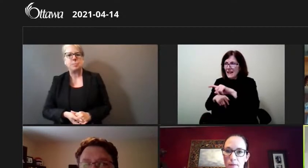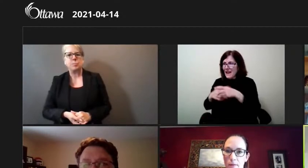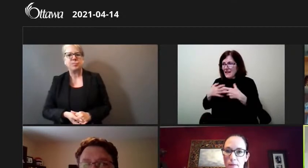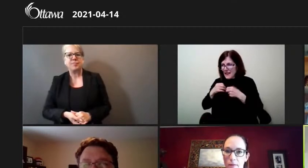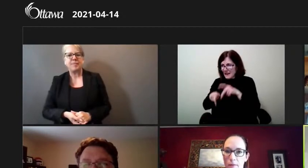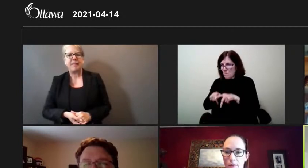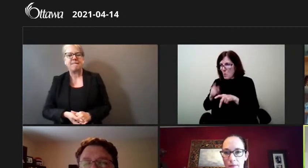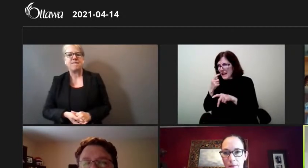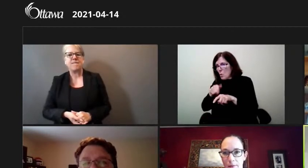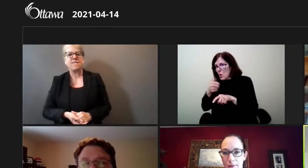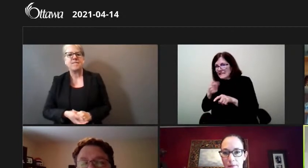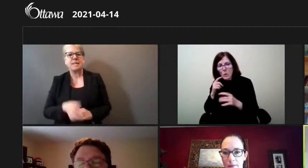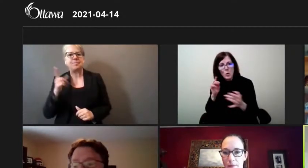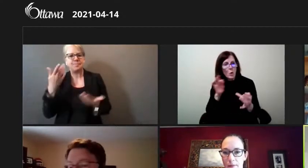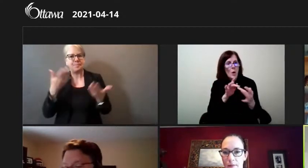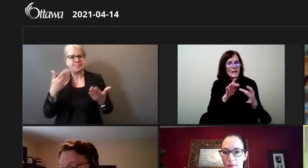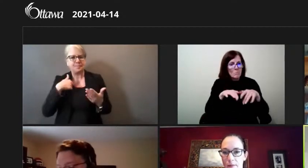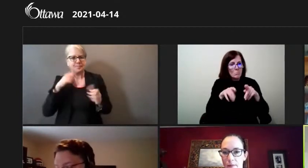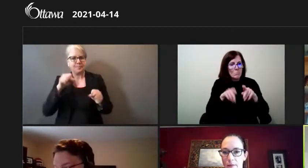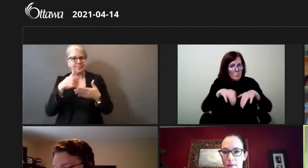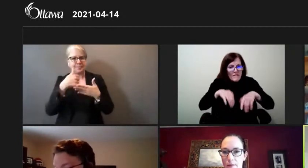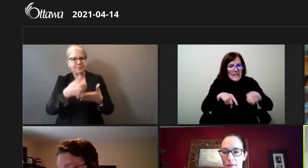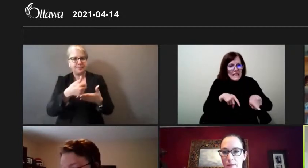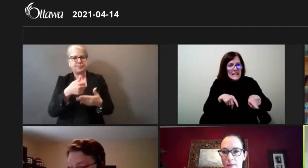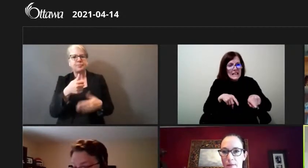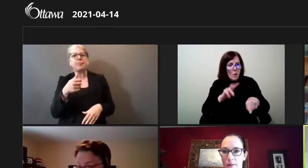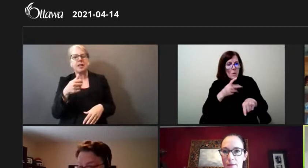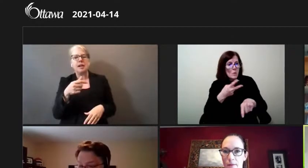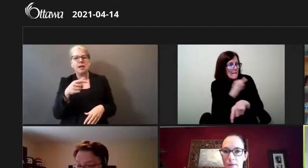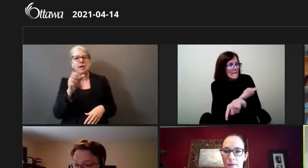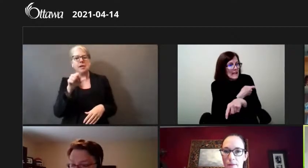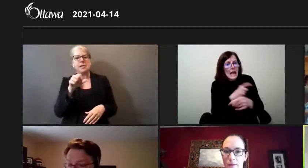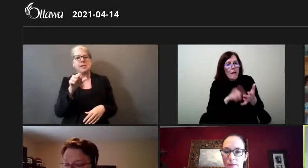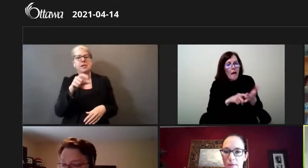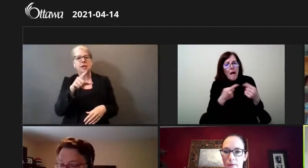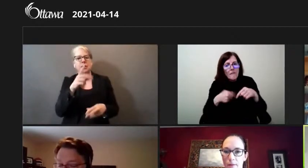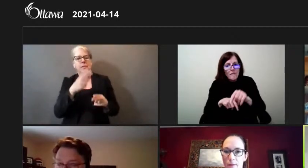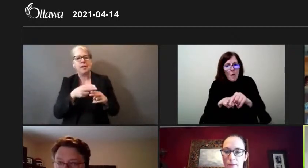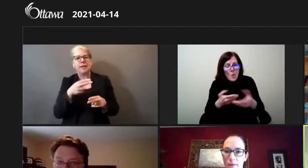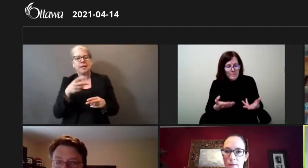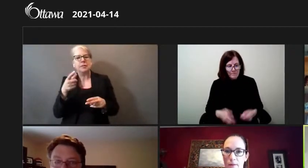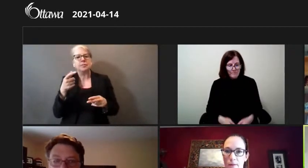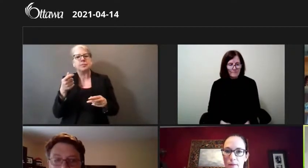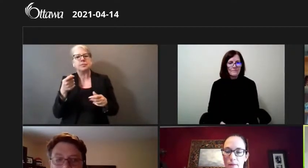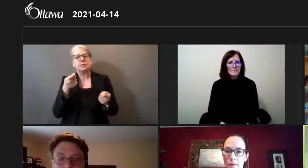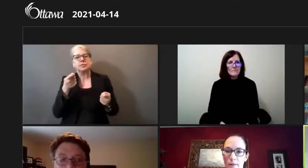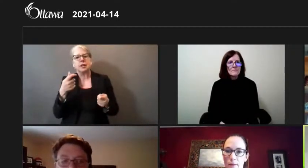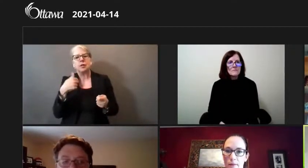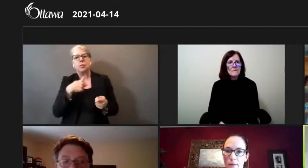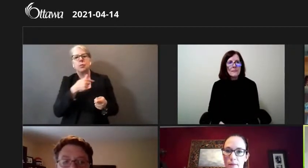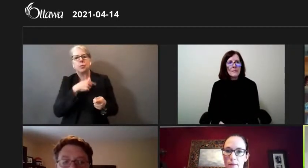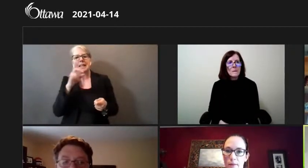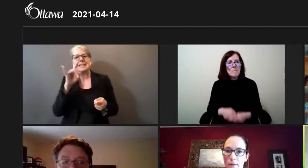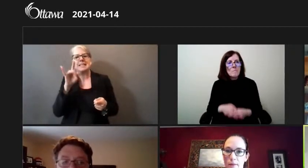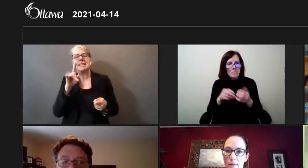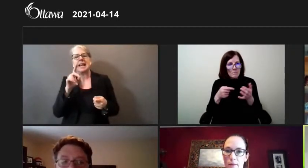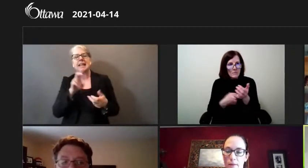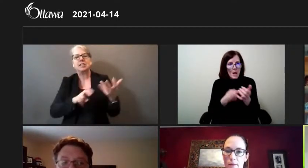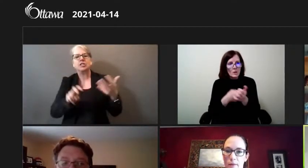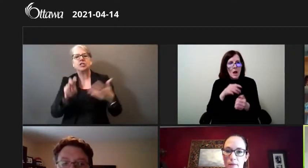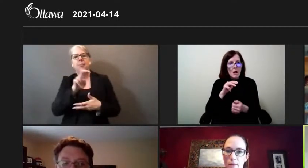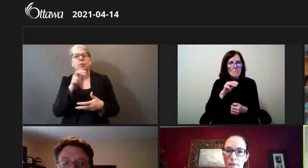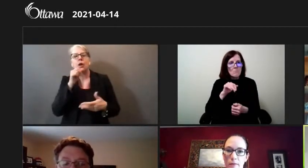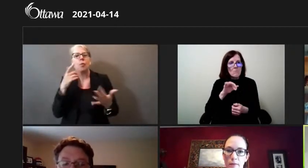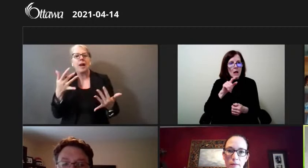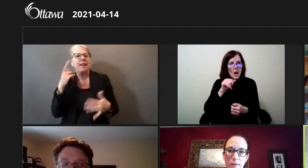So maybe I can help out with that. So yes, as you mentioned, Chair, as the councillor mentioned, we had jumped ahead of the queue. We weren't waiting for